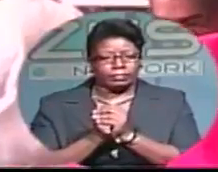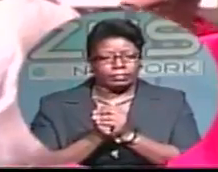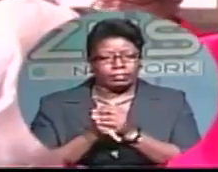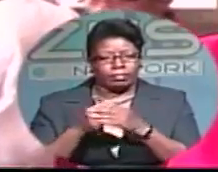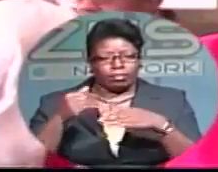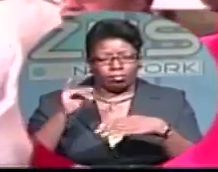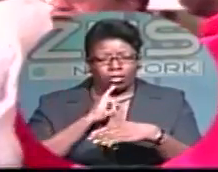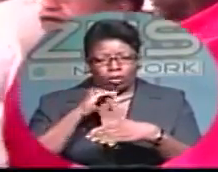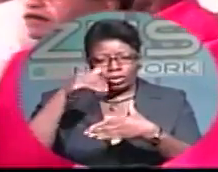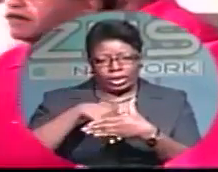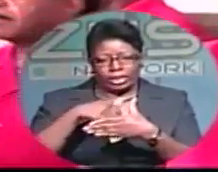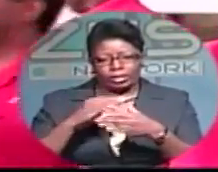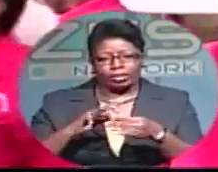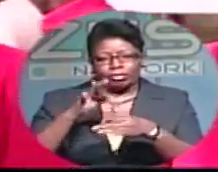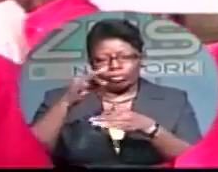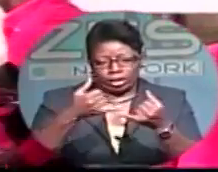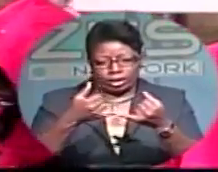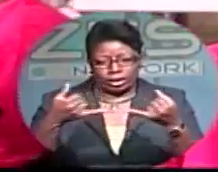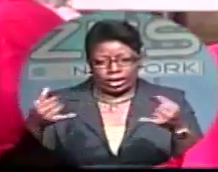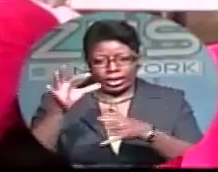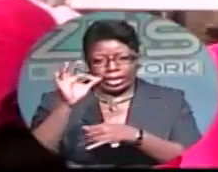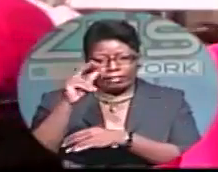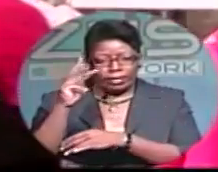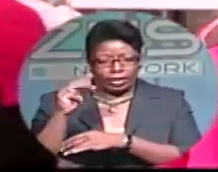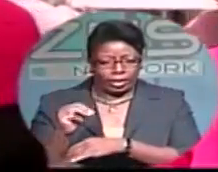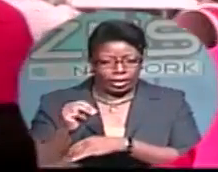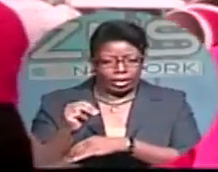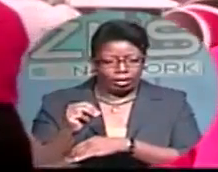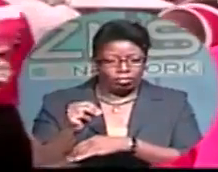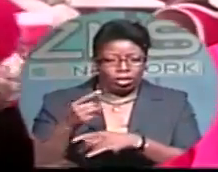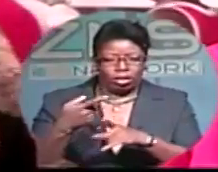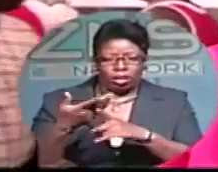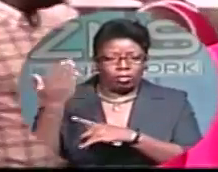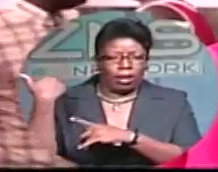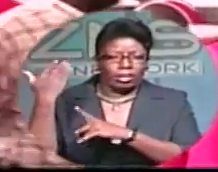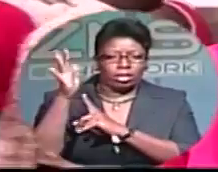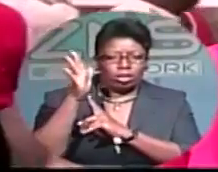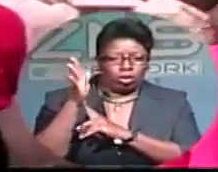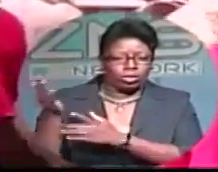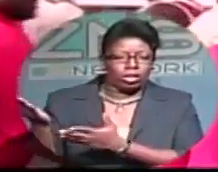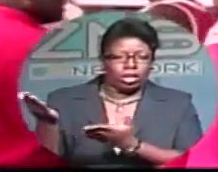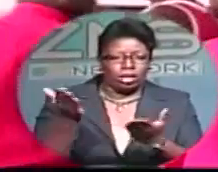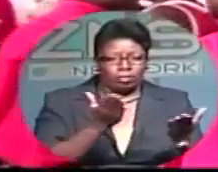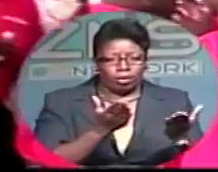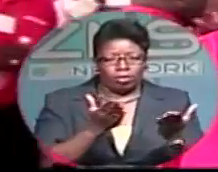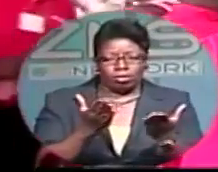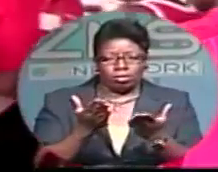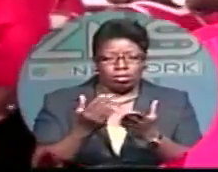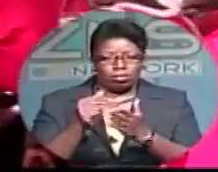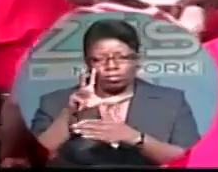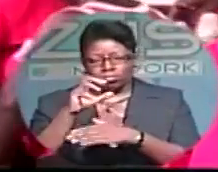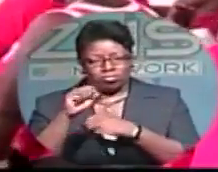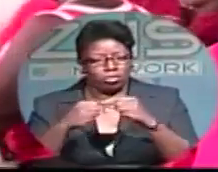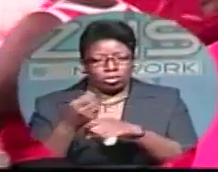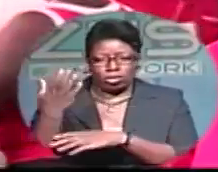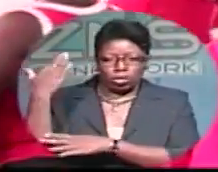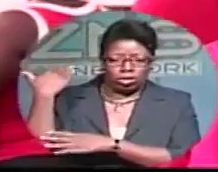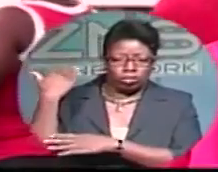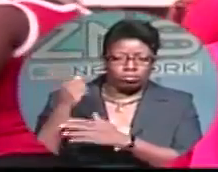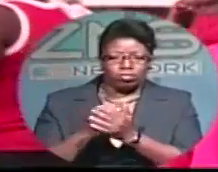1981, 31 years ago, that I am an FNM to the core. I will do all in my power to ensure that the FNM remains a